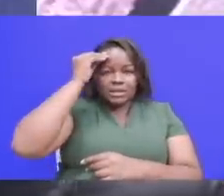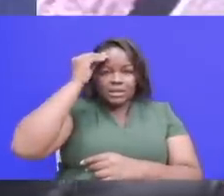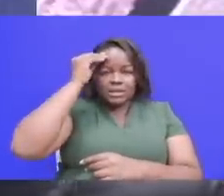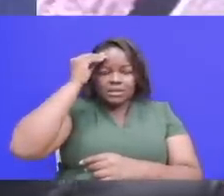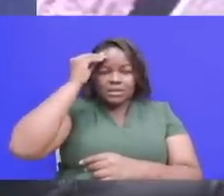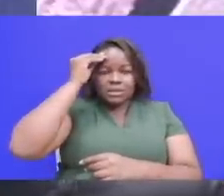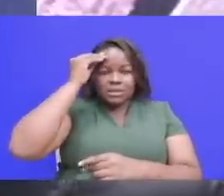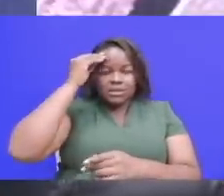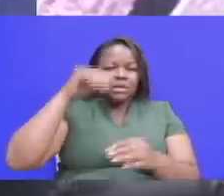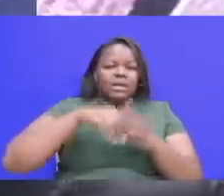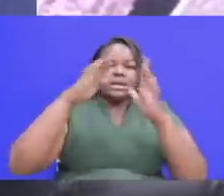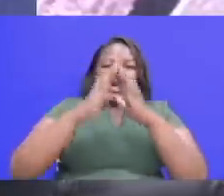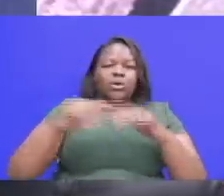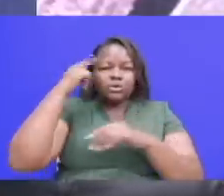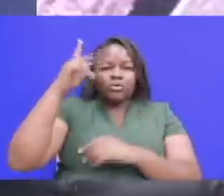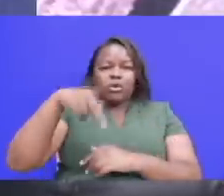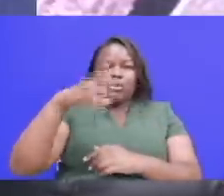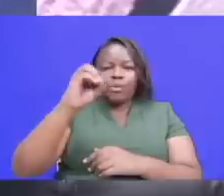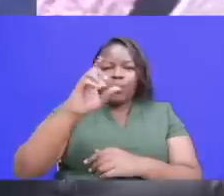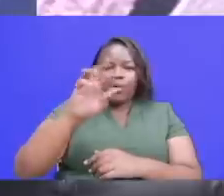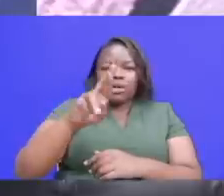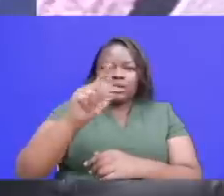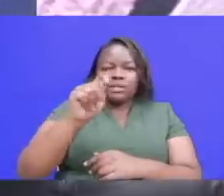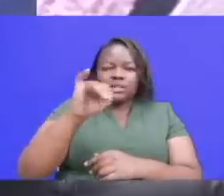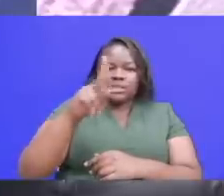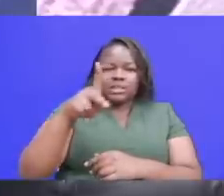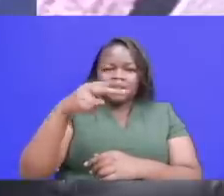in the house of Potiphar, he has so many challenges.